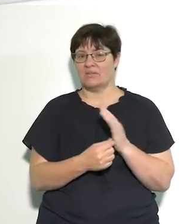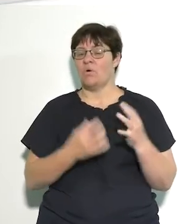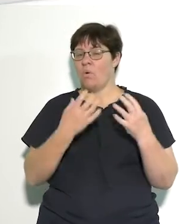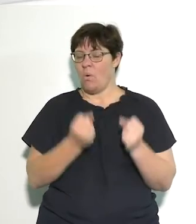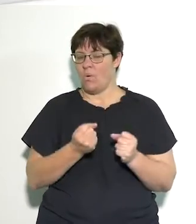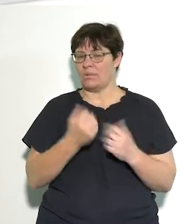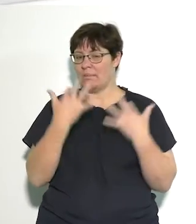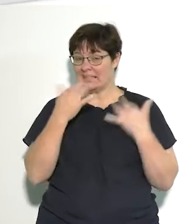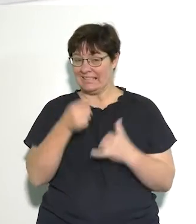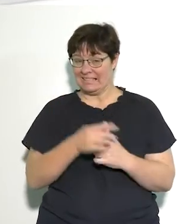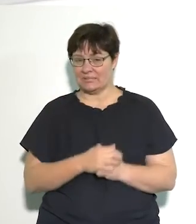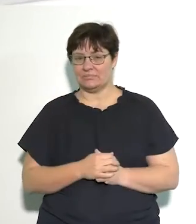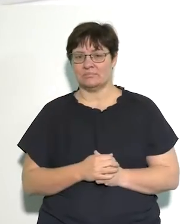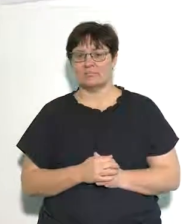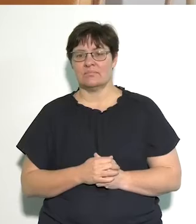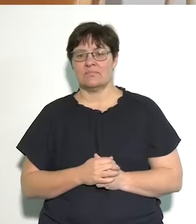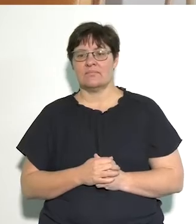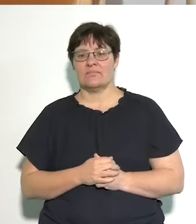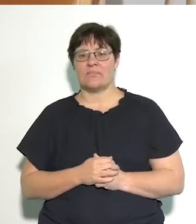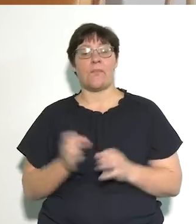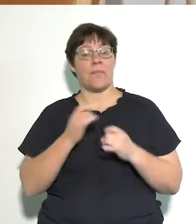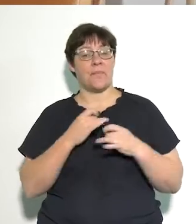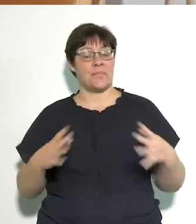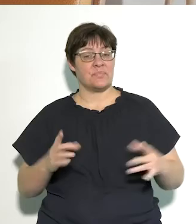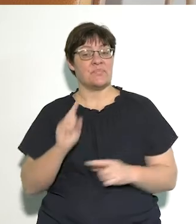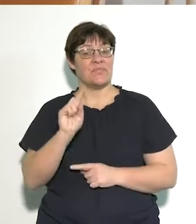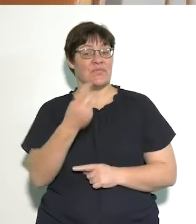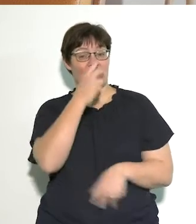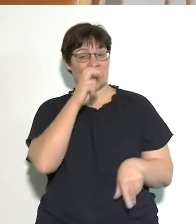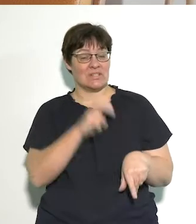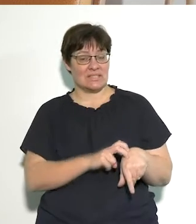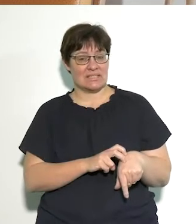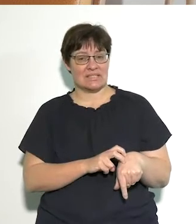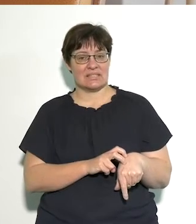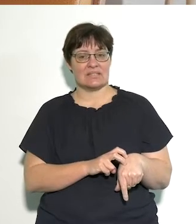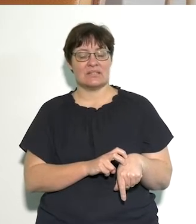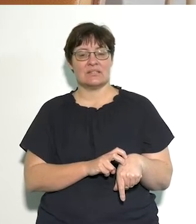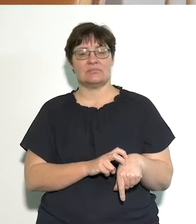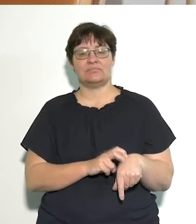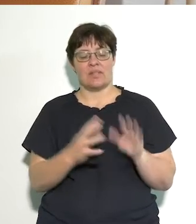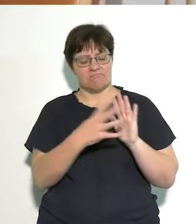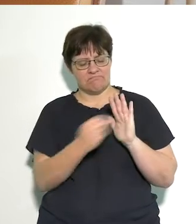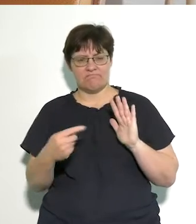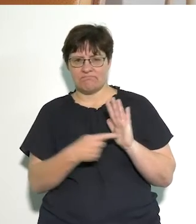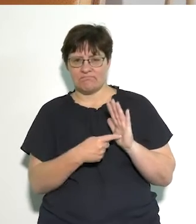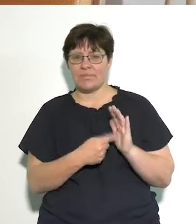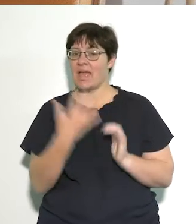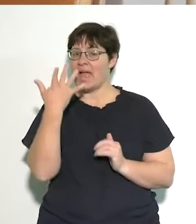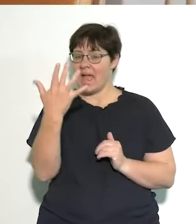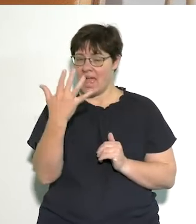hold folded plastic. Let's begin. The first thing I need is a template of a hand and a